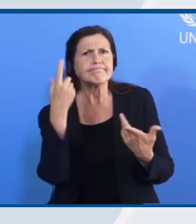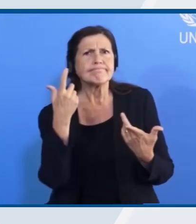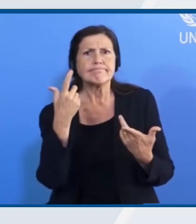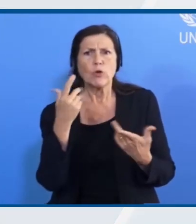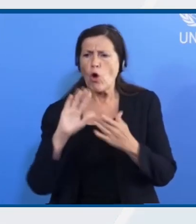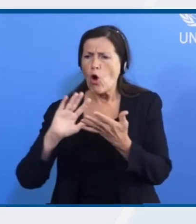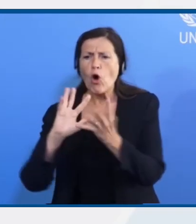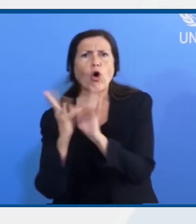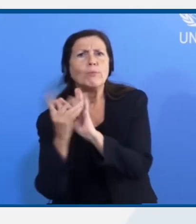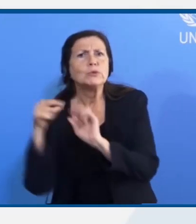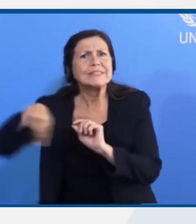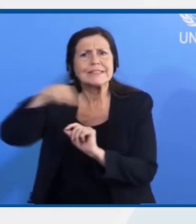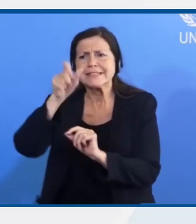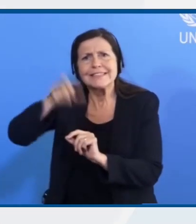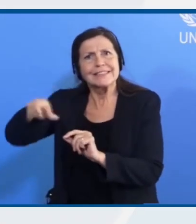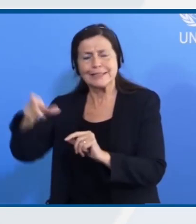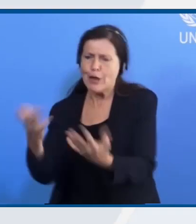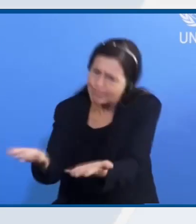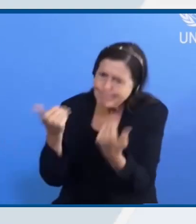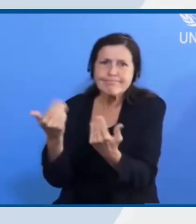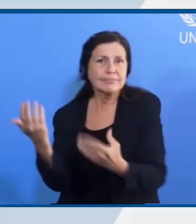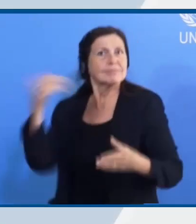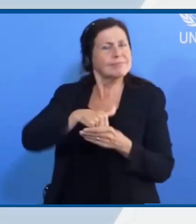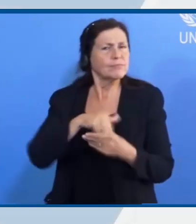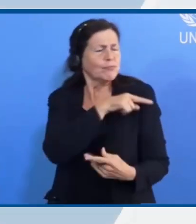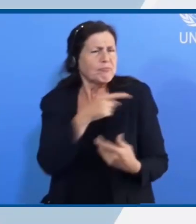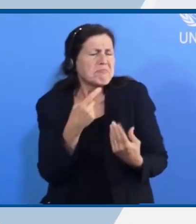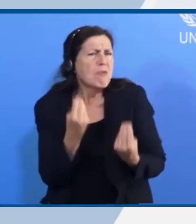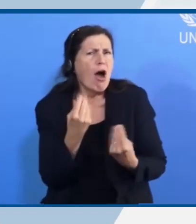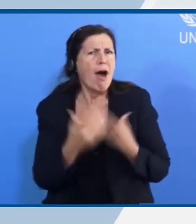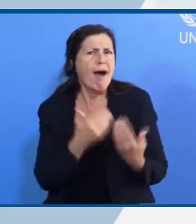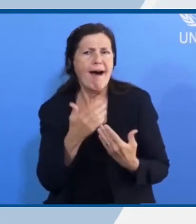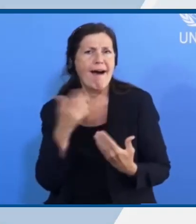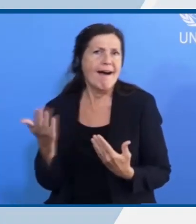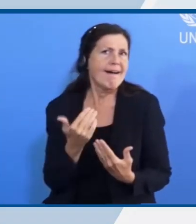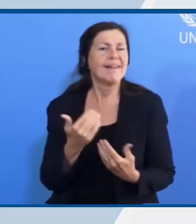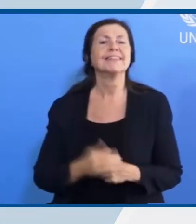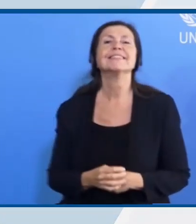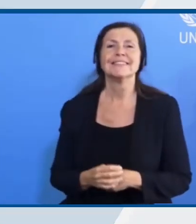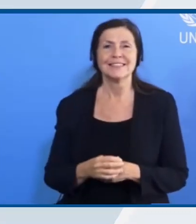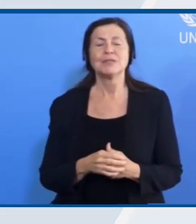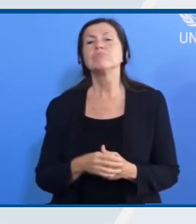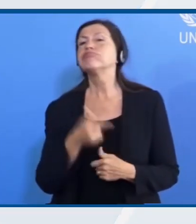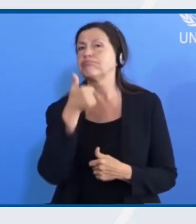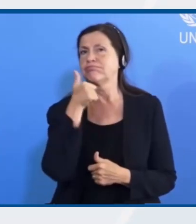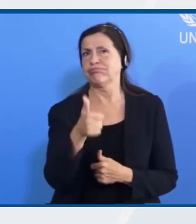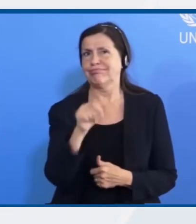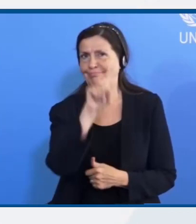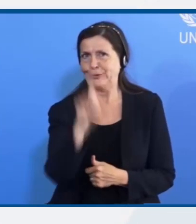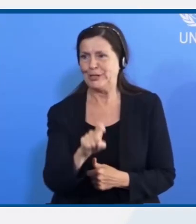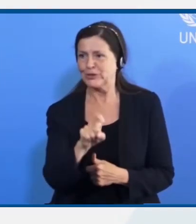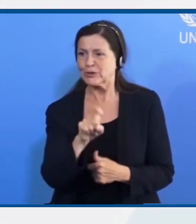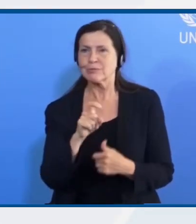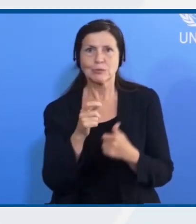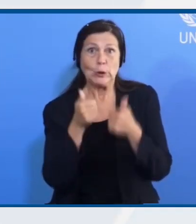it? How do you go about it on a day-to-day in Potenza? Yes, thank you. It's a very good question. It's a very good theme to discuss